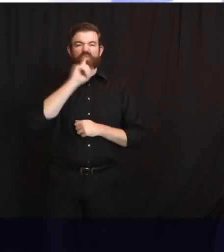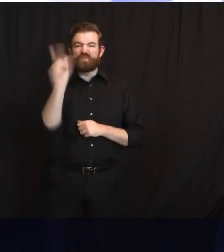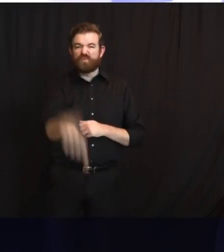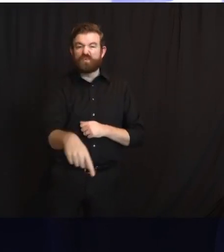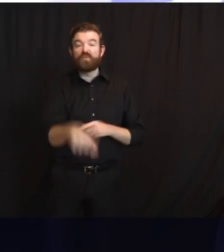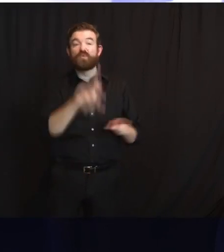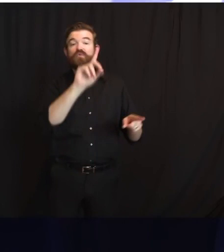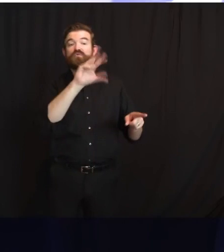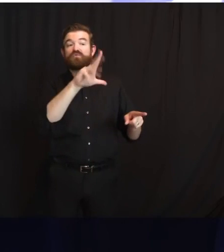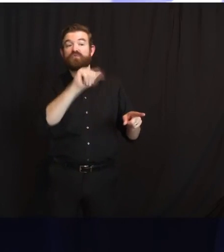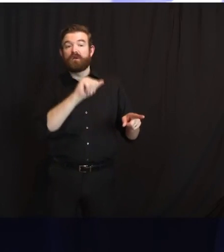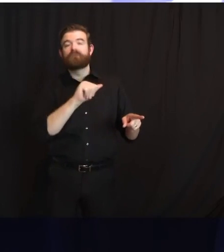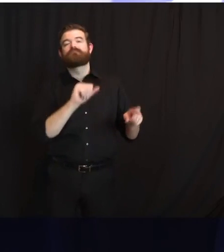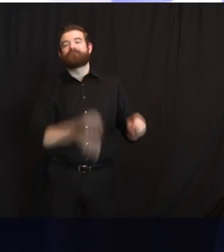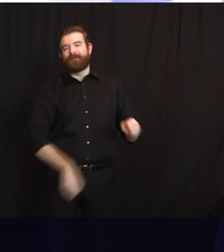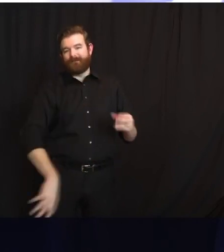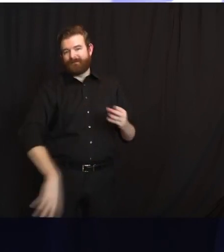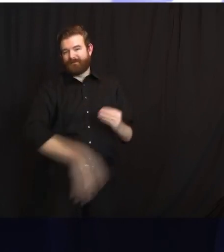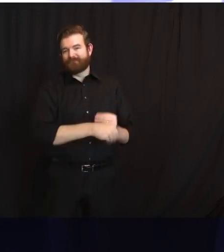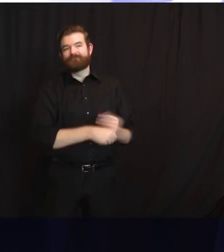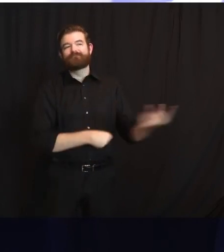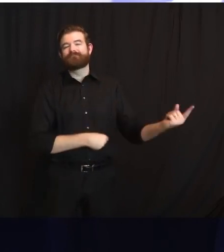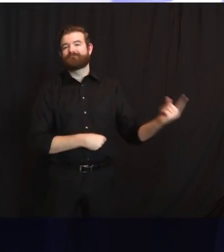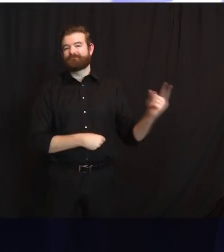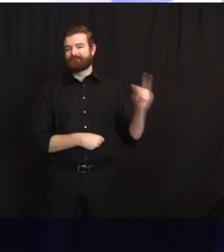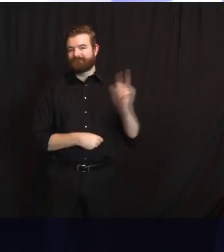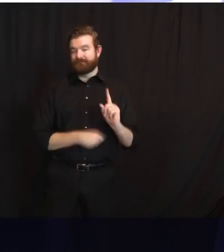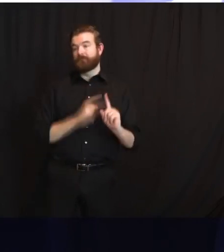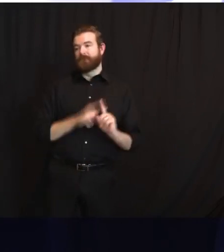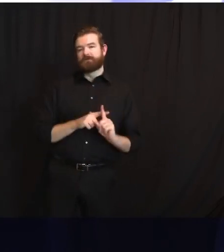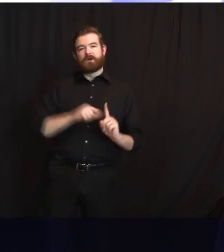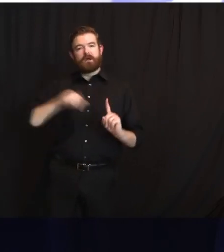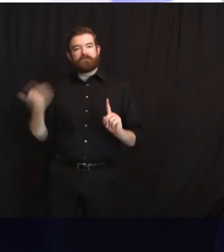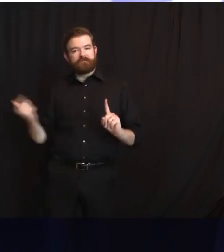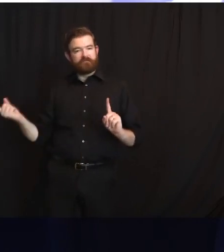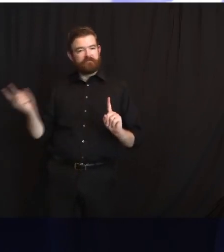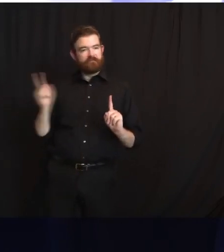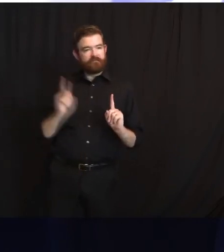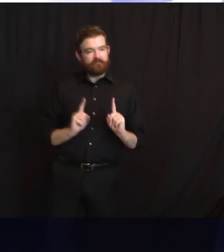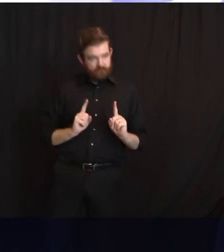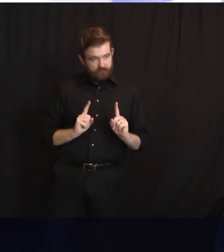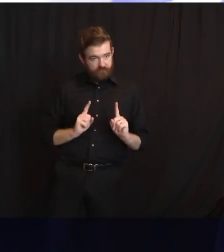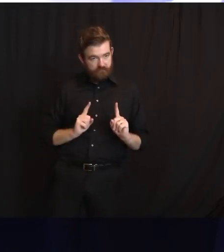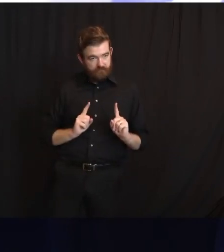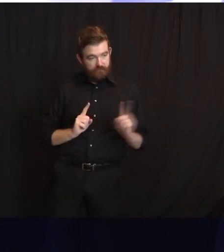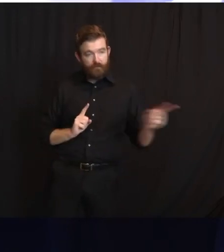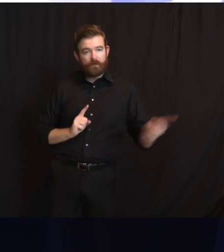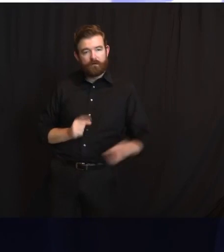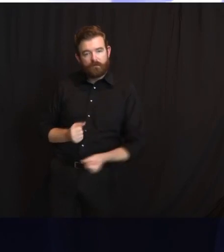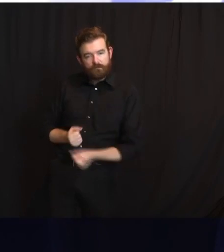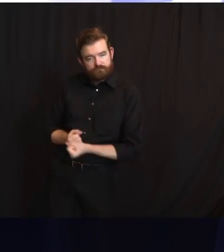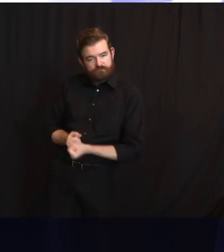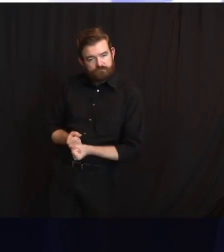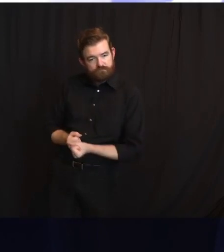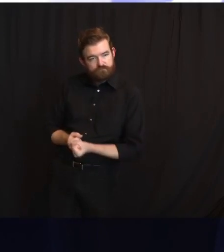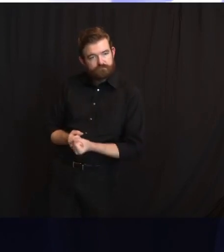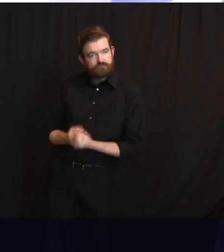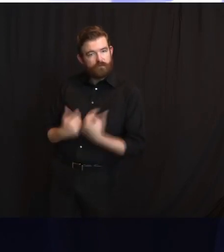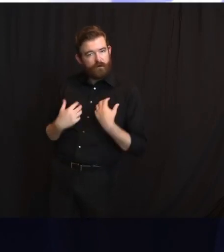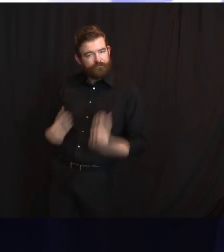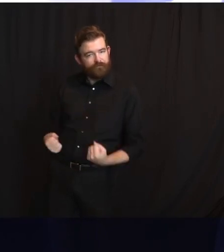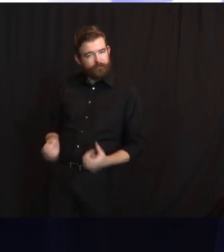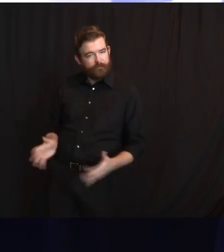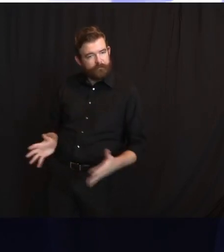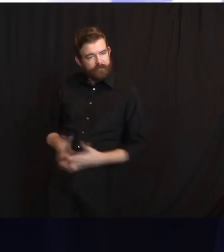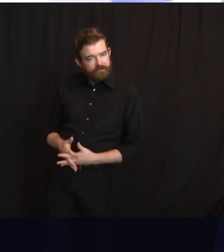persons throughout the woman's hospital stay. Doulas support healthy pregnancies by providing culturally appropriate social